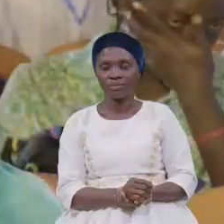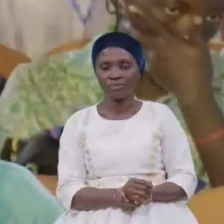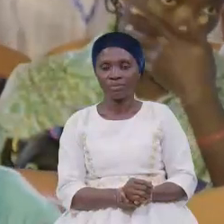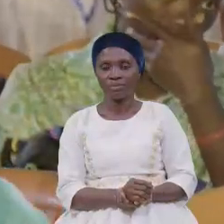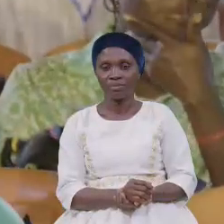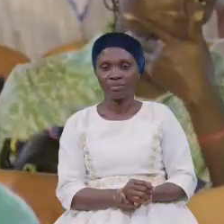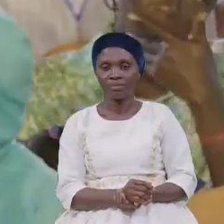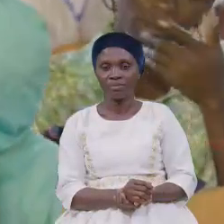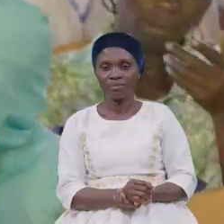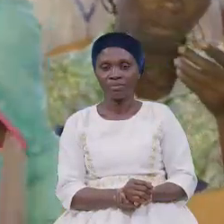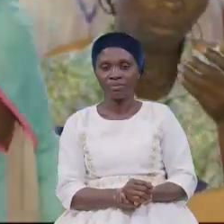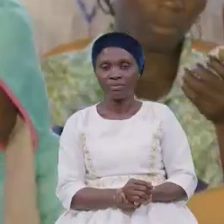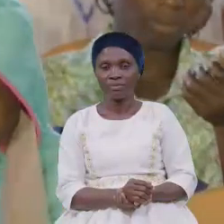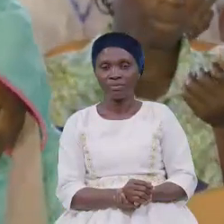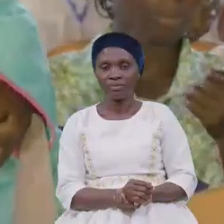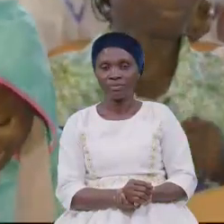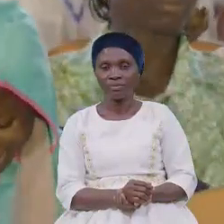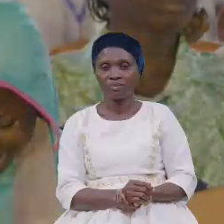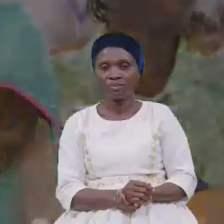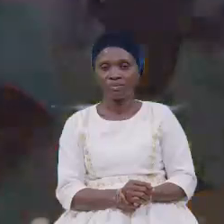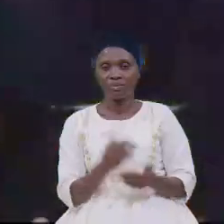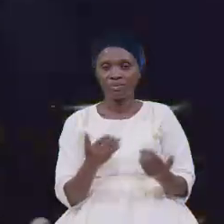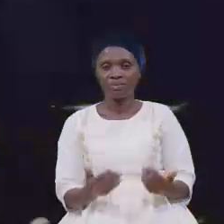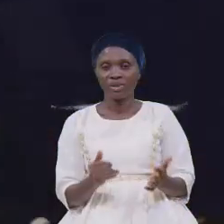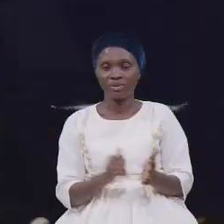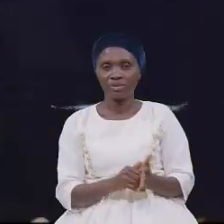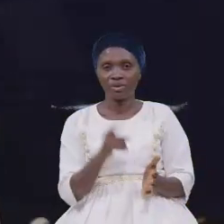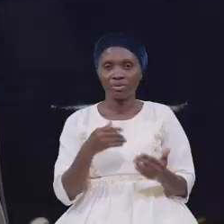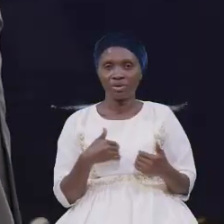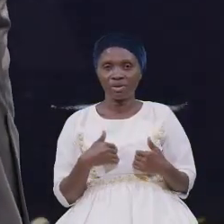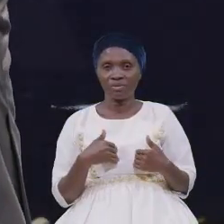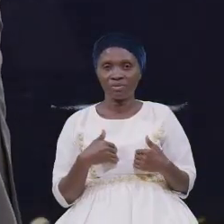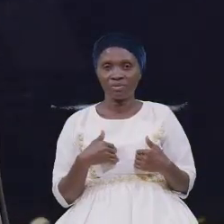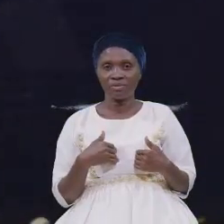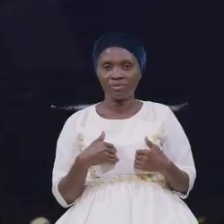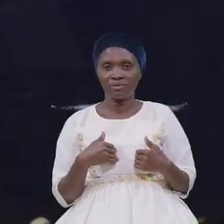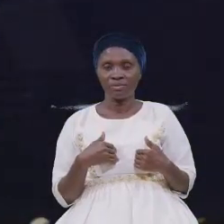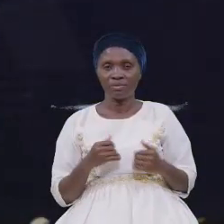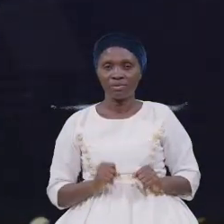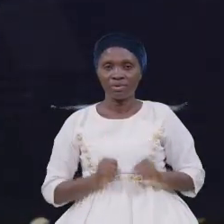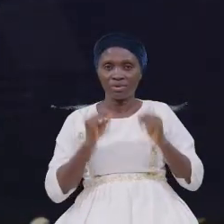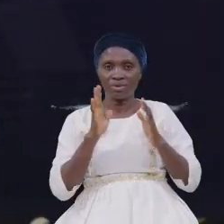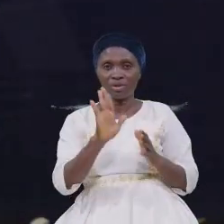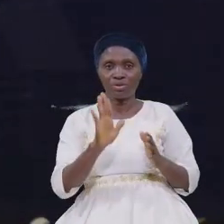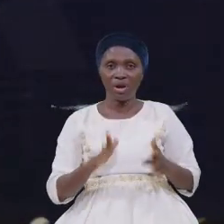Now that you have given your life to Jesus, no more telling lies. You tell them the